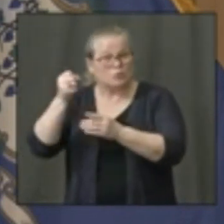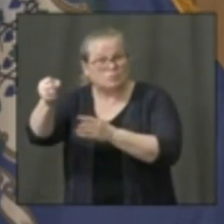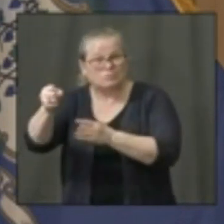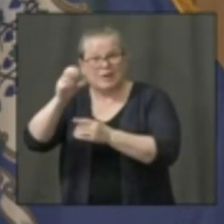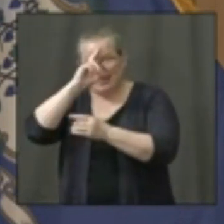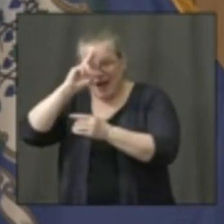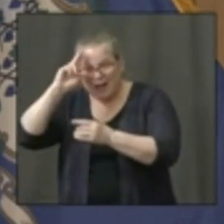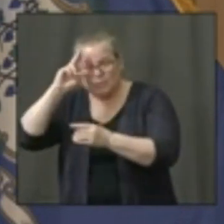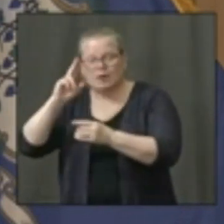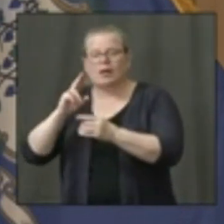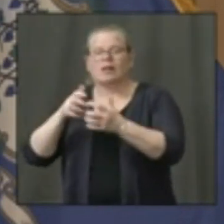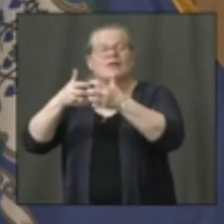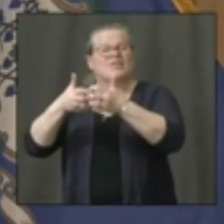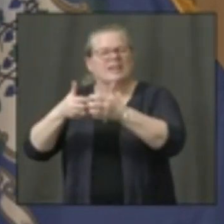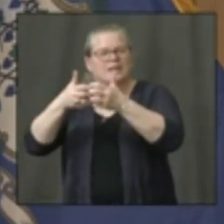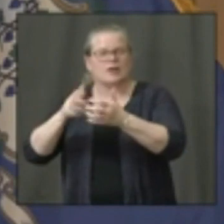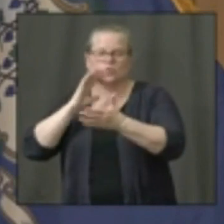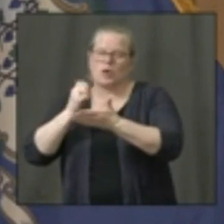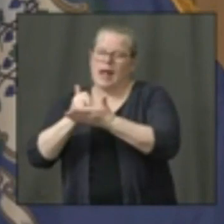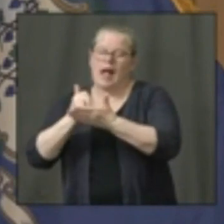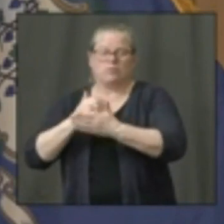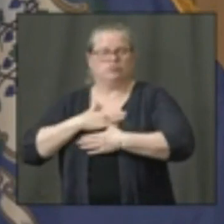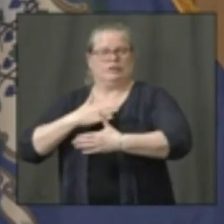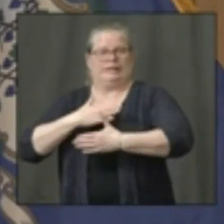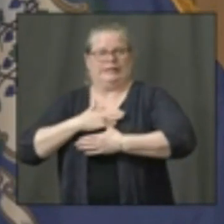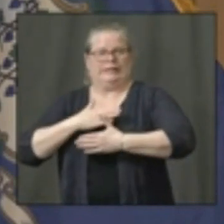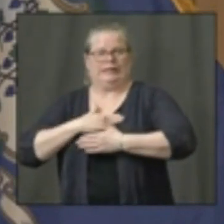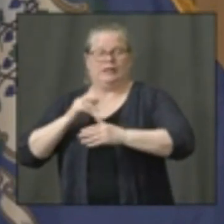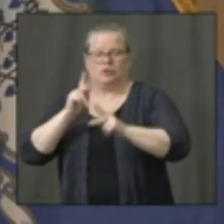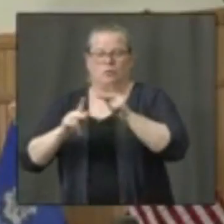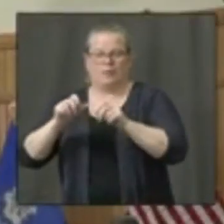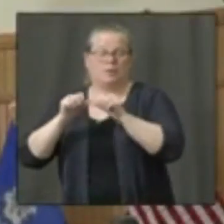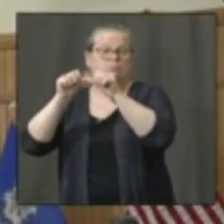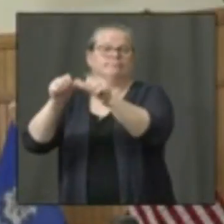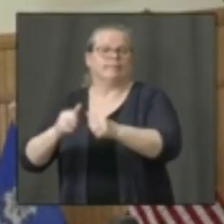have enough ventilators that nobody is being denied.